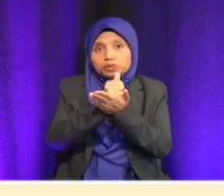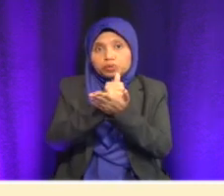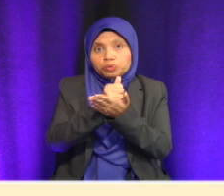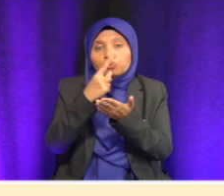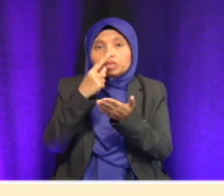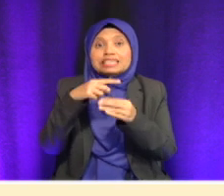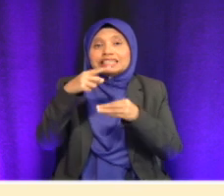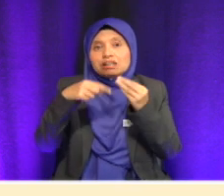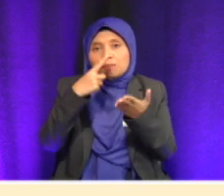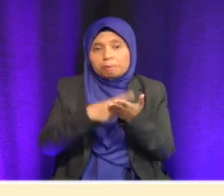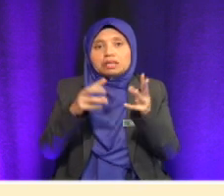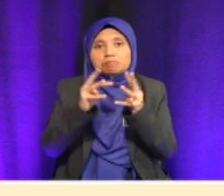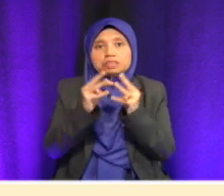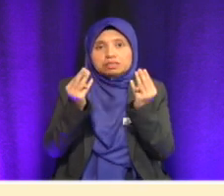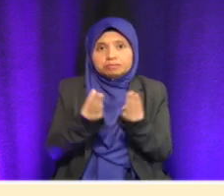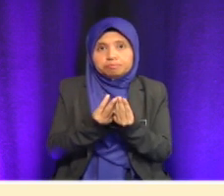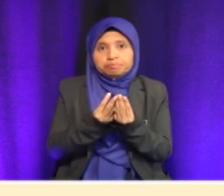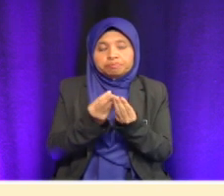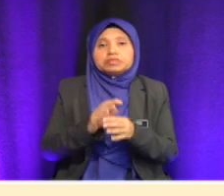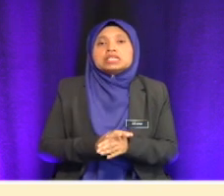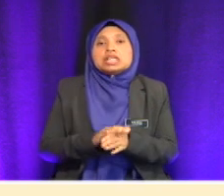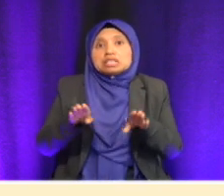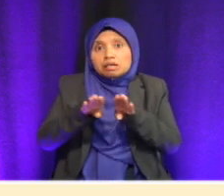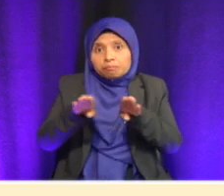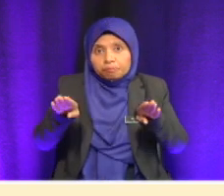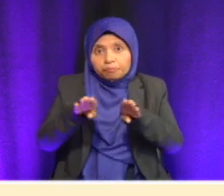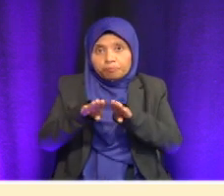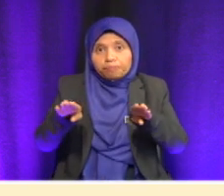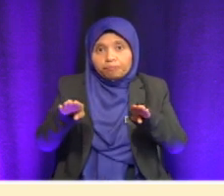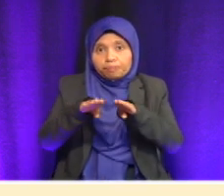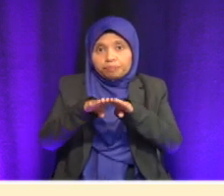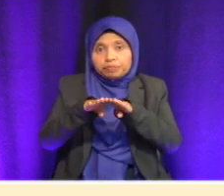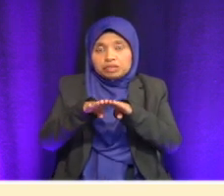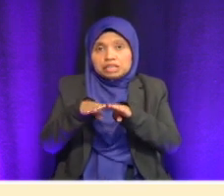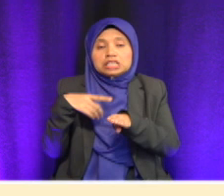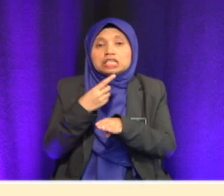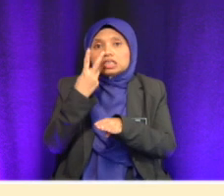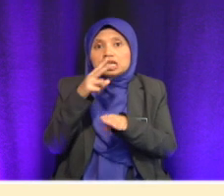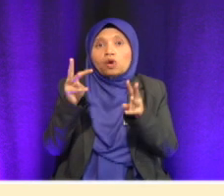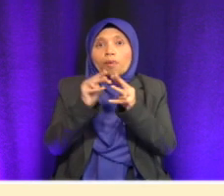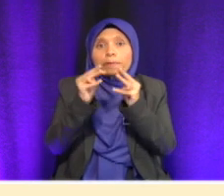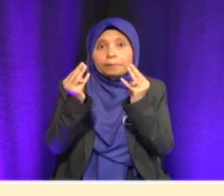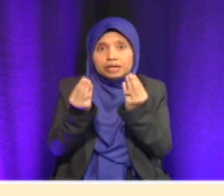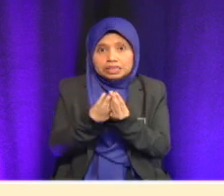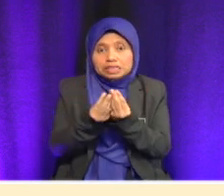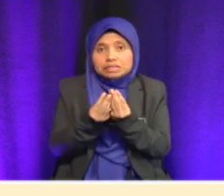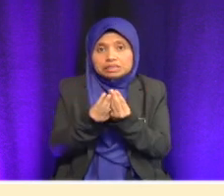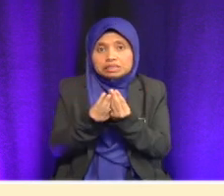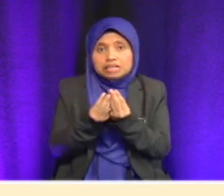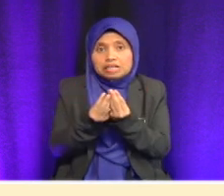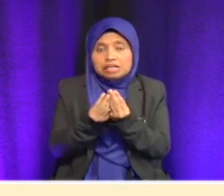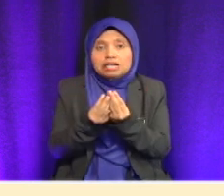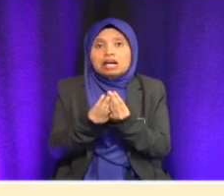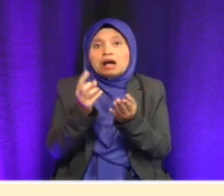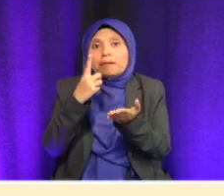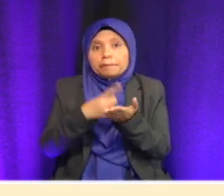about. Okay, so what I'm going to compare is, so we are going to look at the magazine article specifically. Okay, so as you